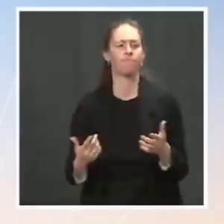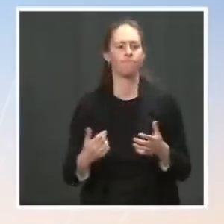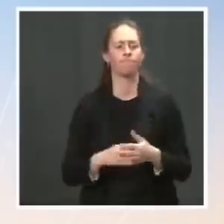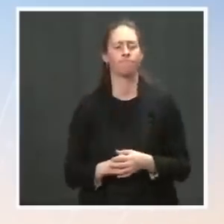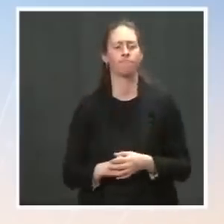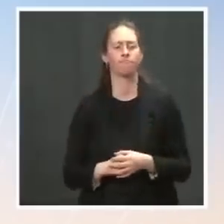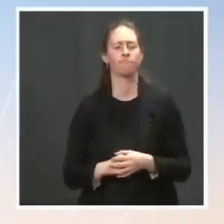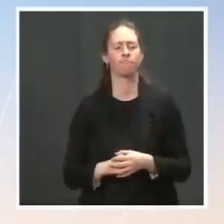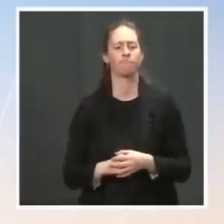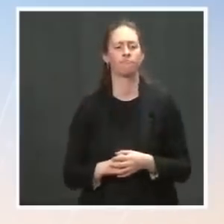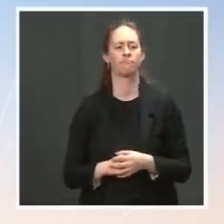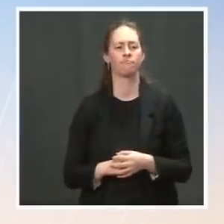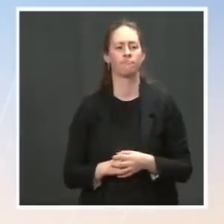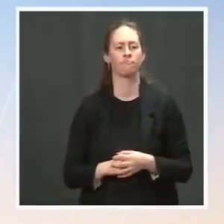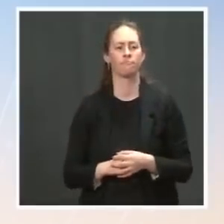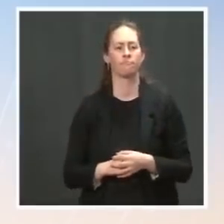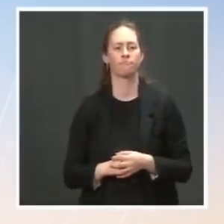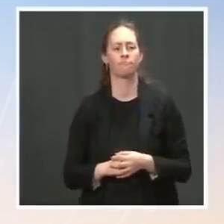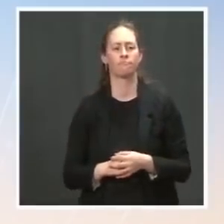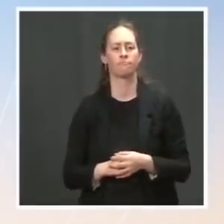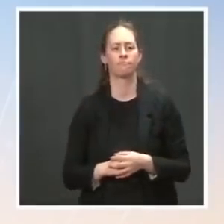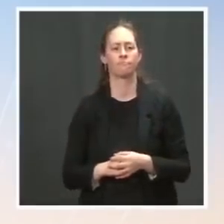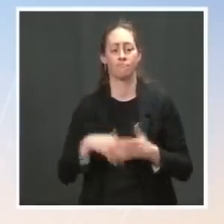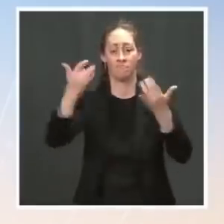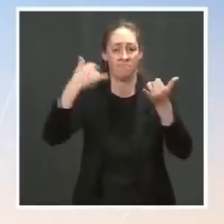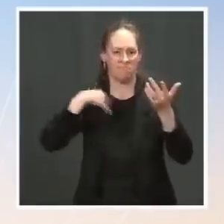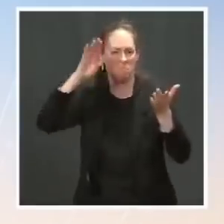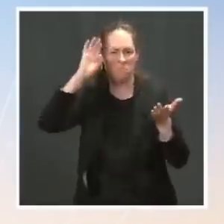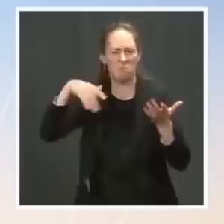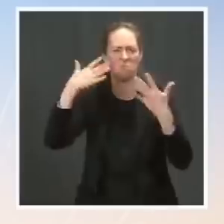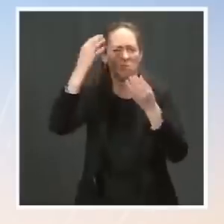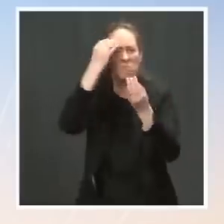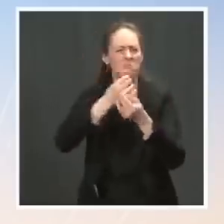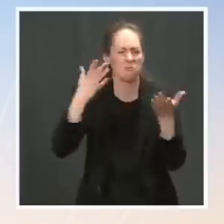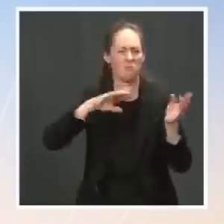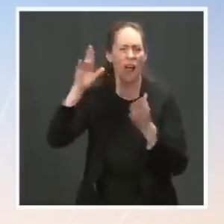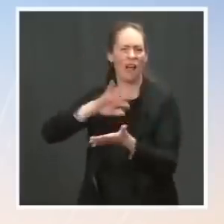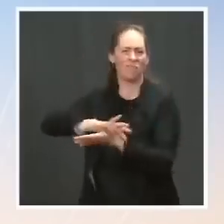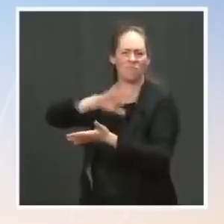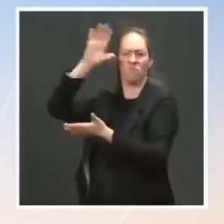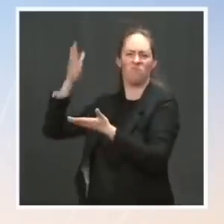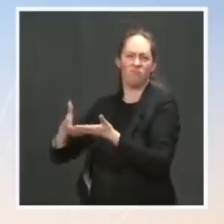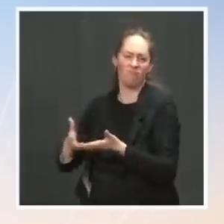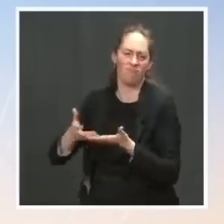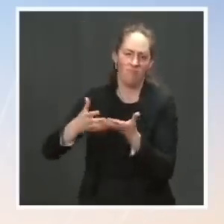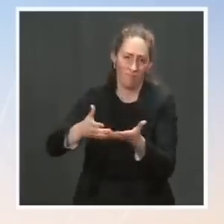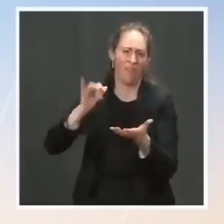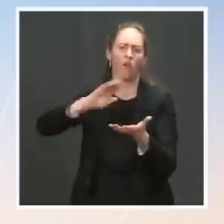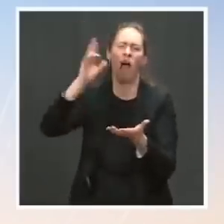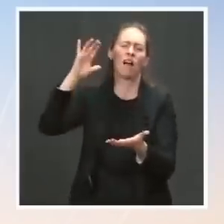reach, where we have greater supply, we will at a point get to a point where we have greater supply than we have demand, is